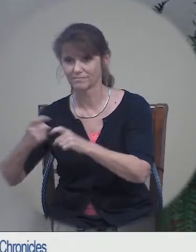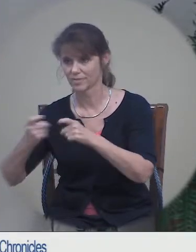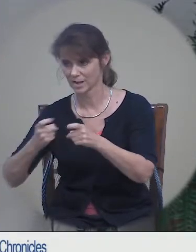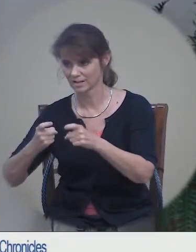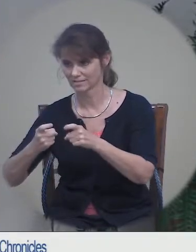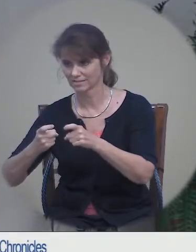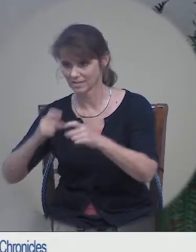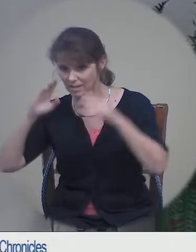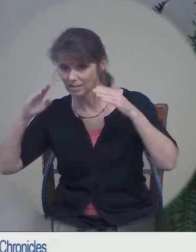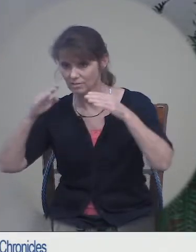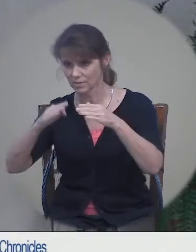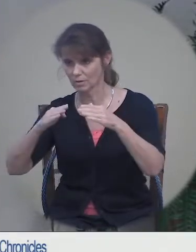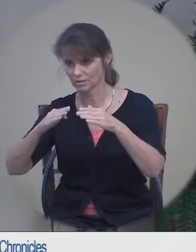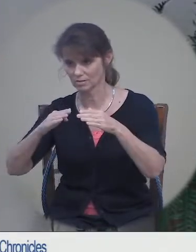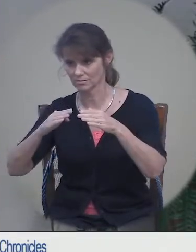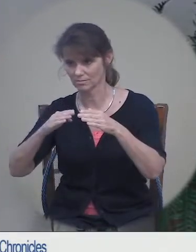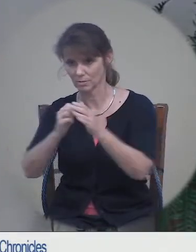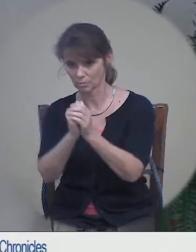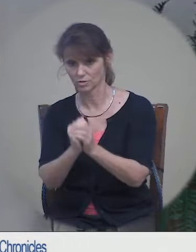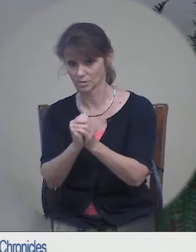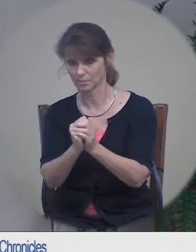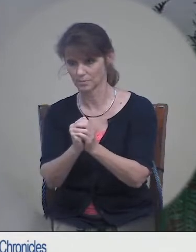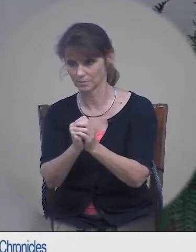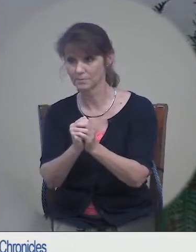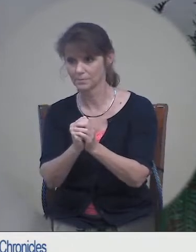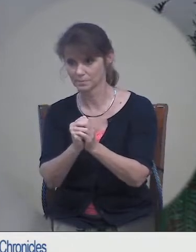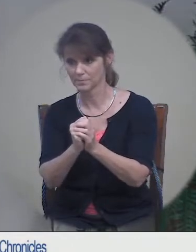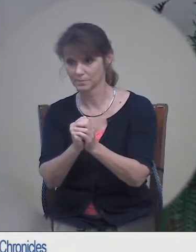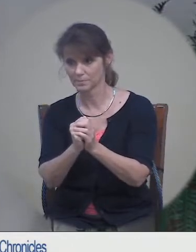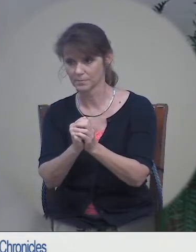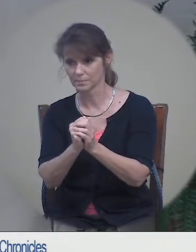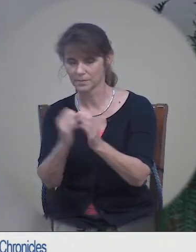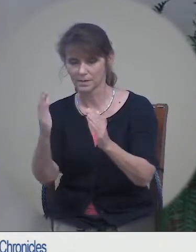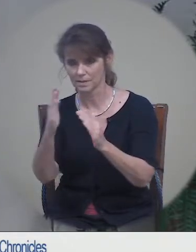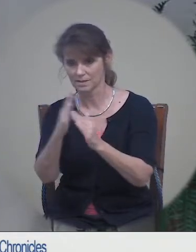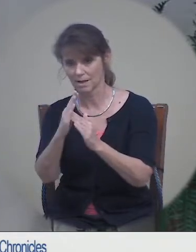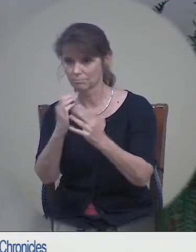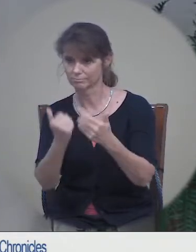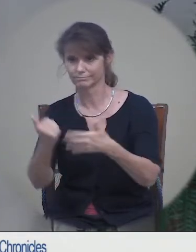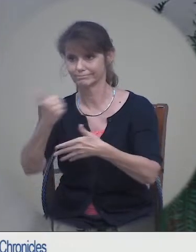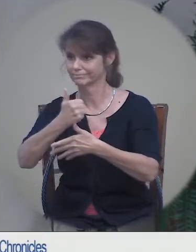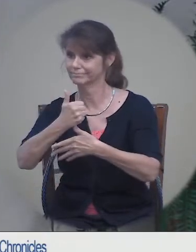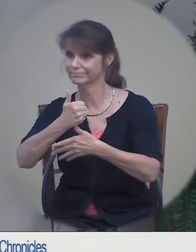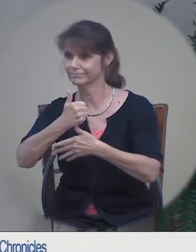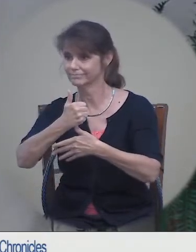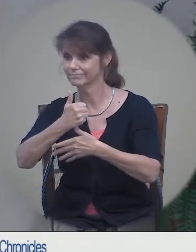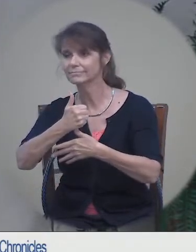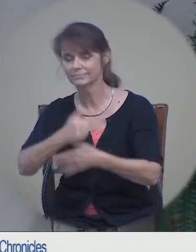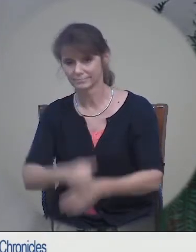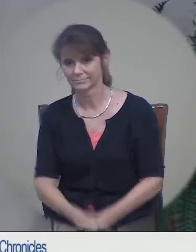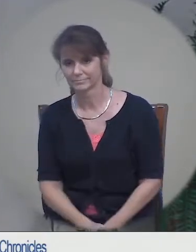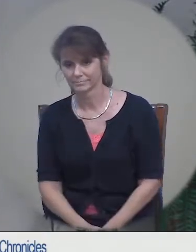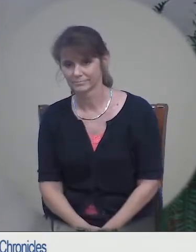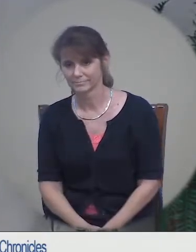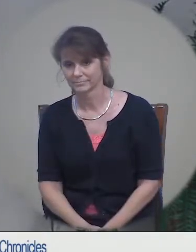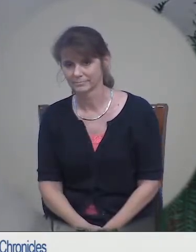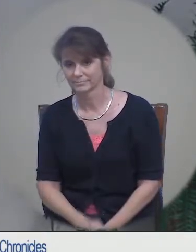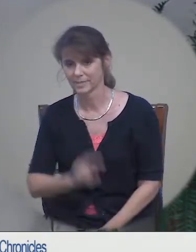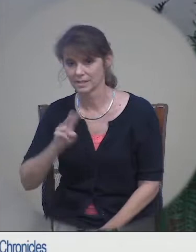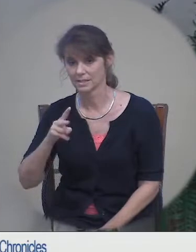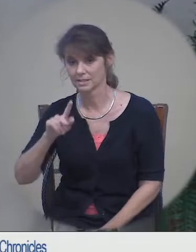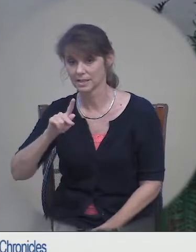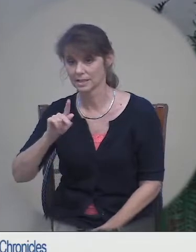Okay? So right off the bat, that's what he begins to do. Now, in the book of 2